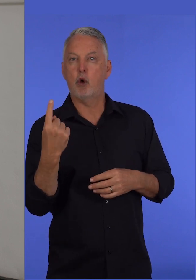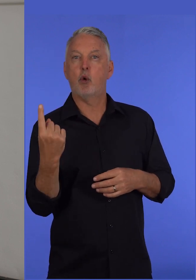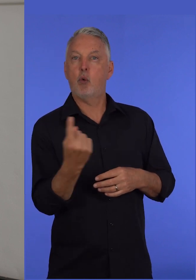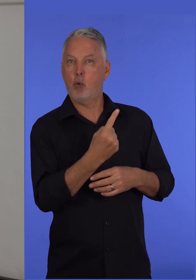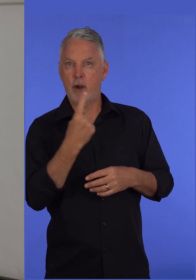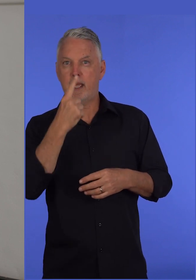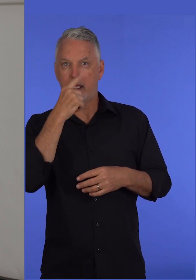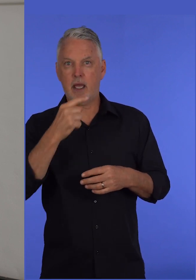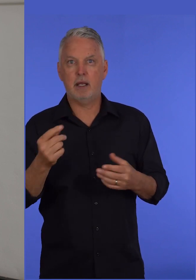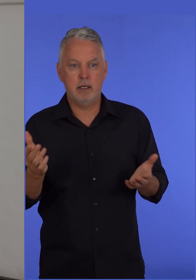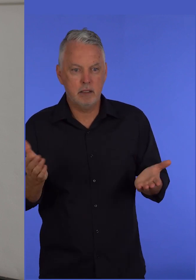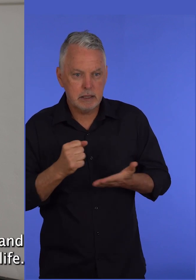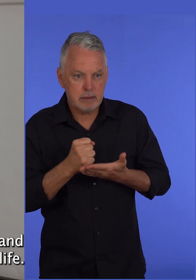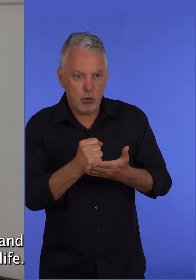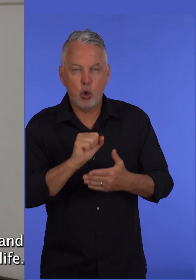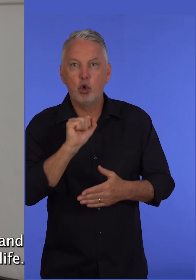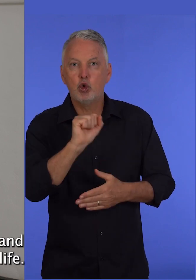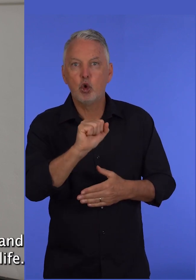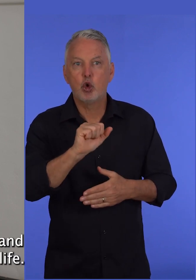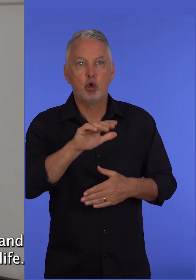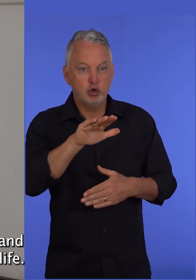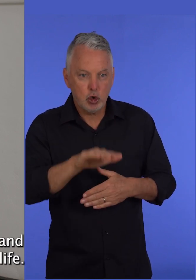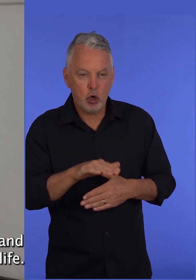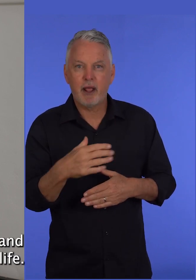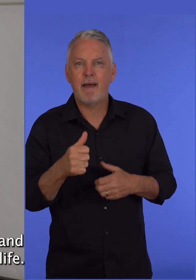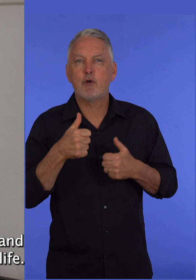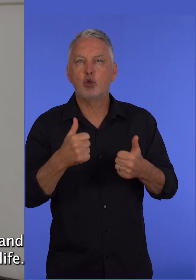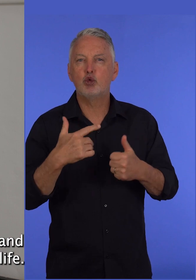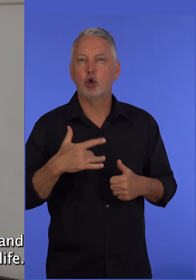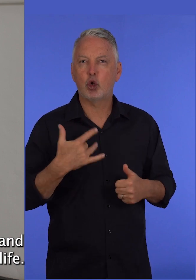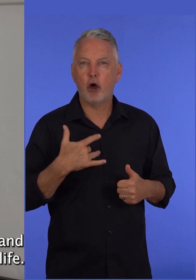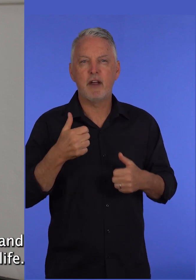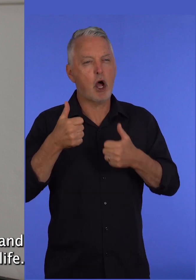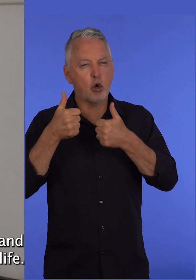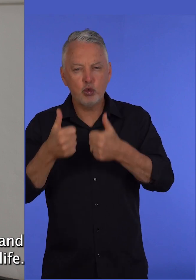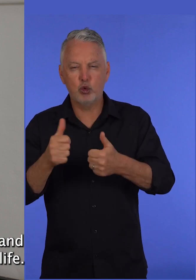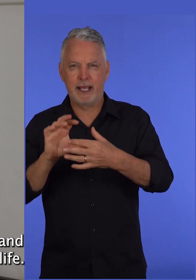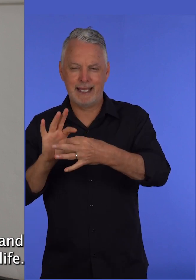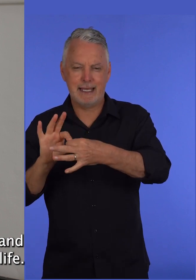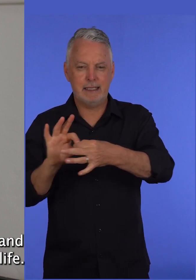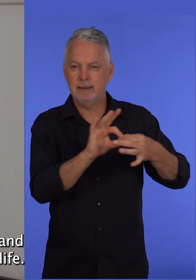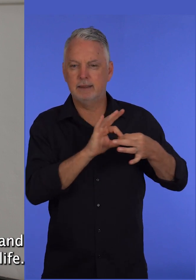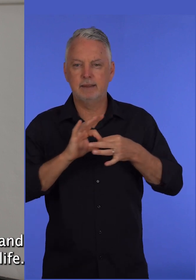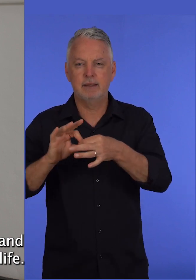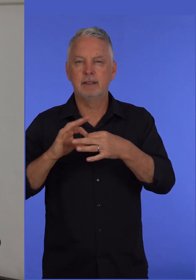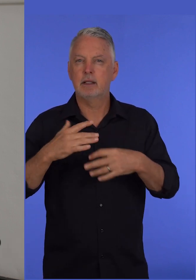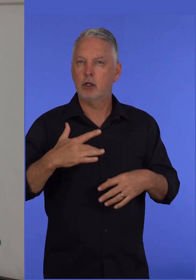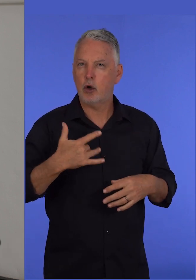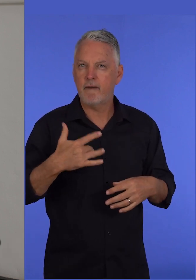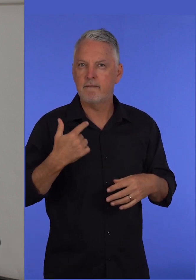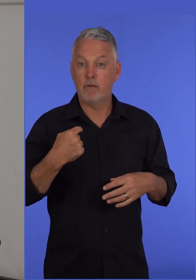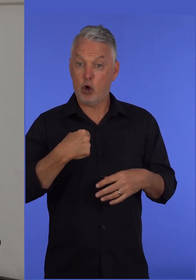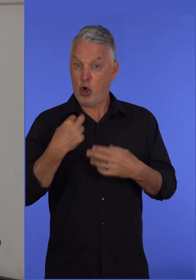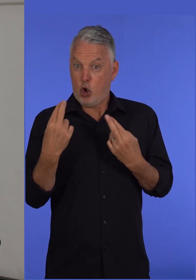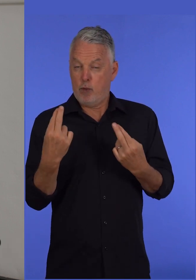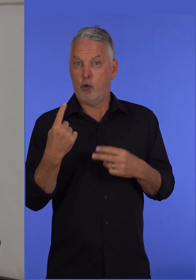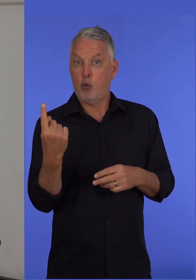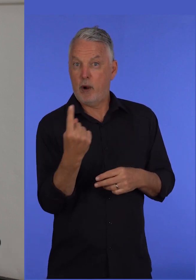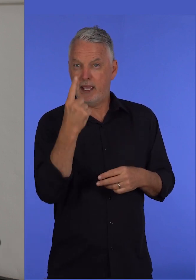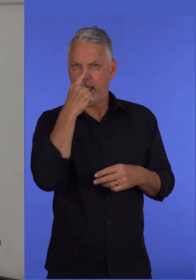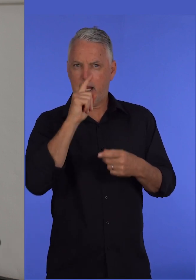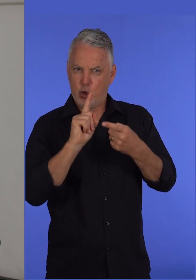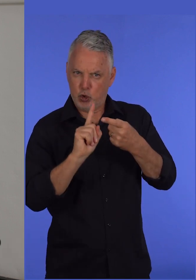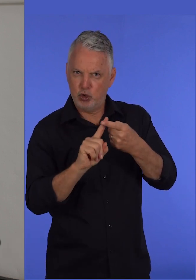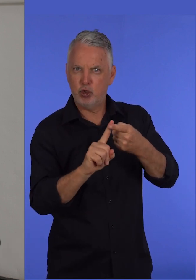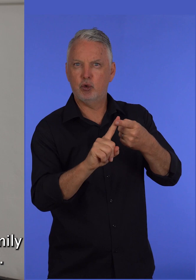we are able to facilitate your child to be able to live a good life, that a good interconnected life. I hope that we are able